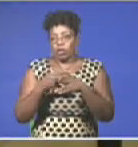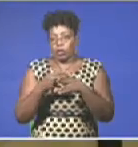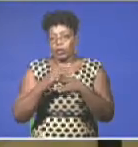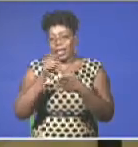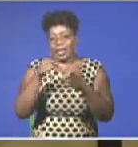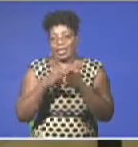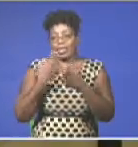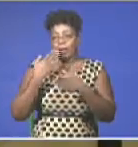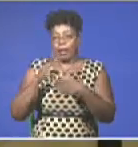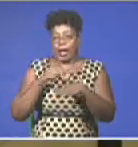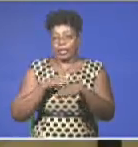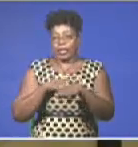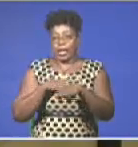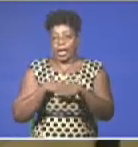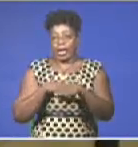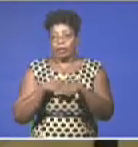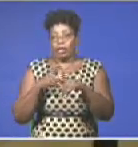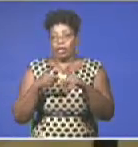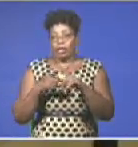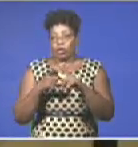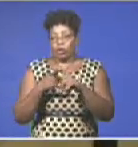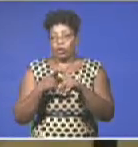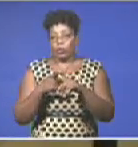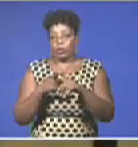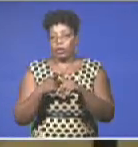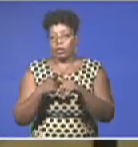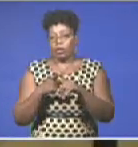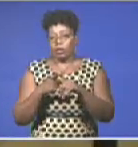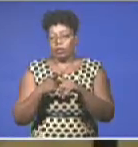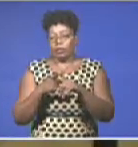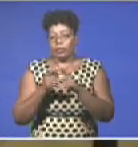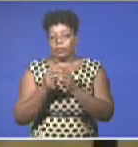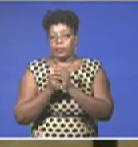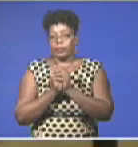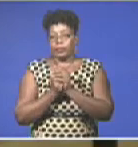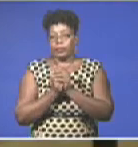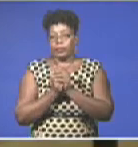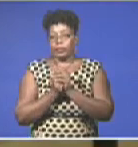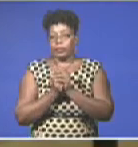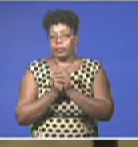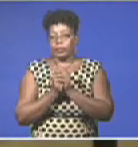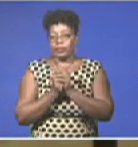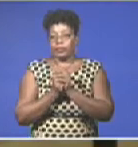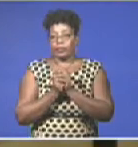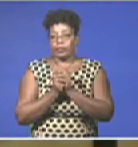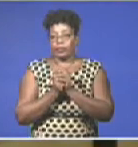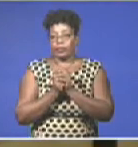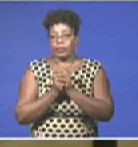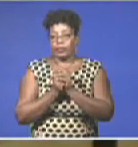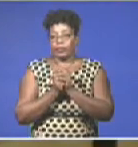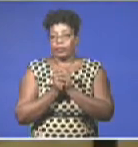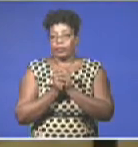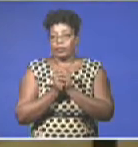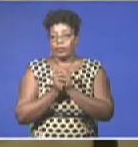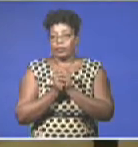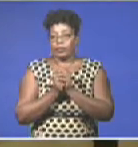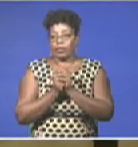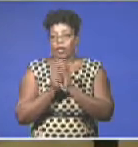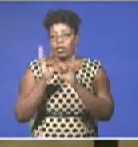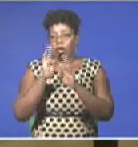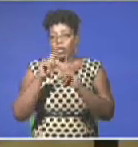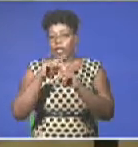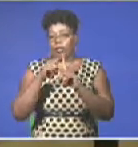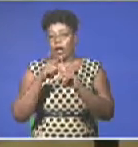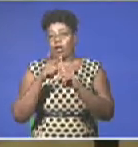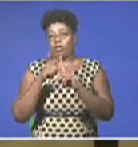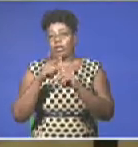is a bad time to be highfalutin about criminal, about, you know, capital punishment.